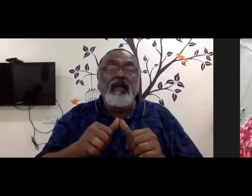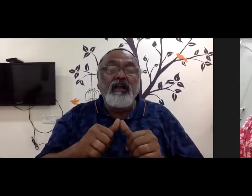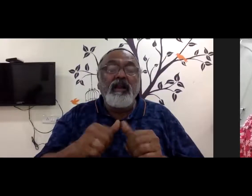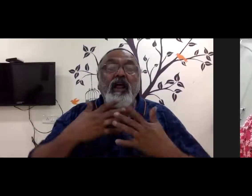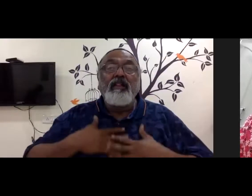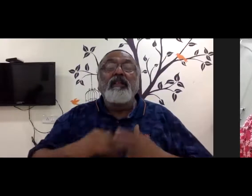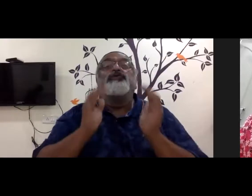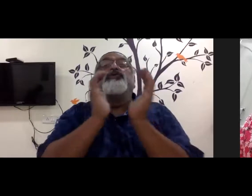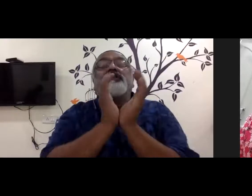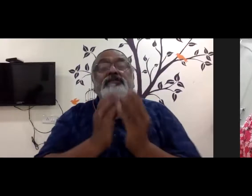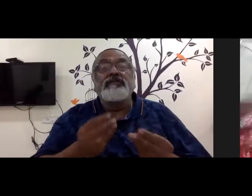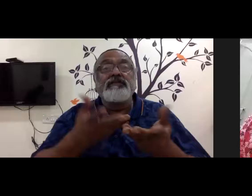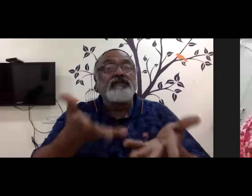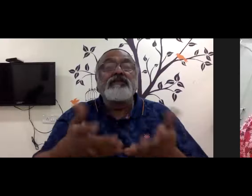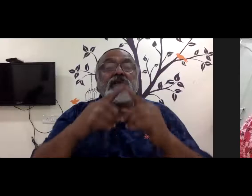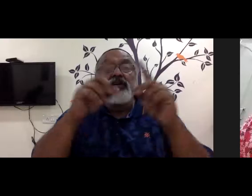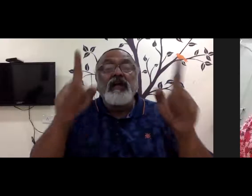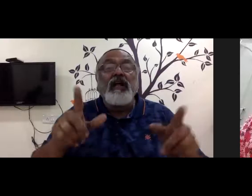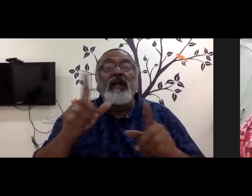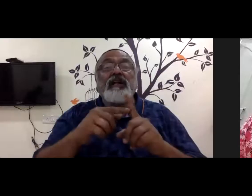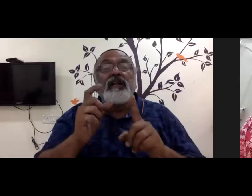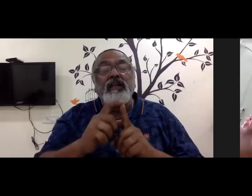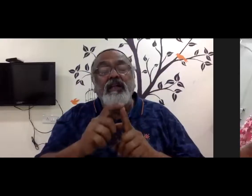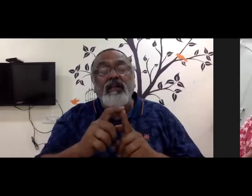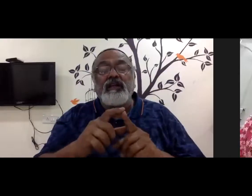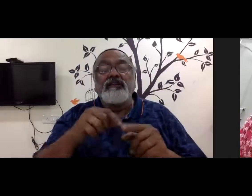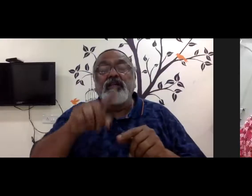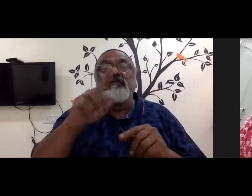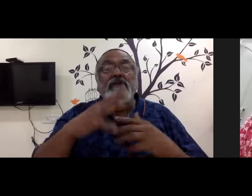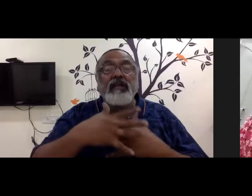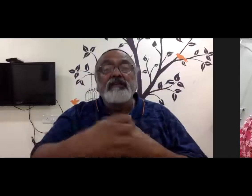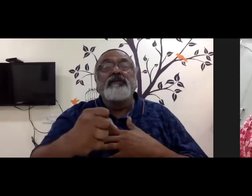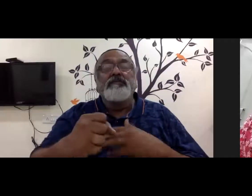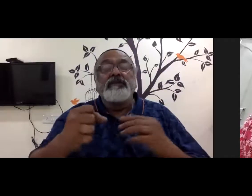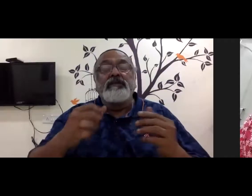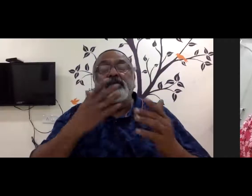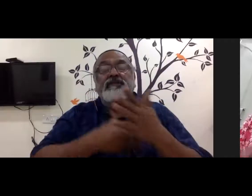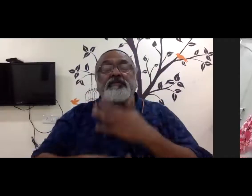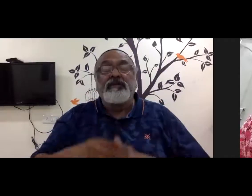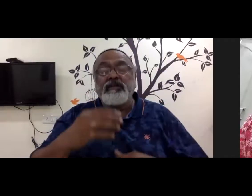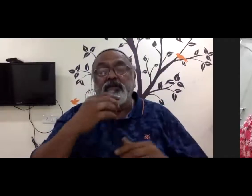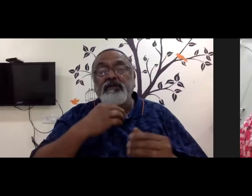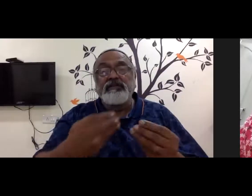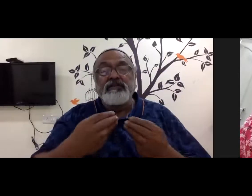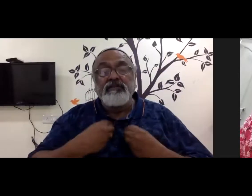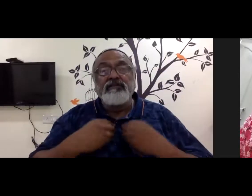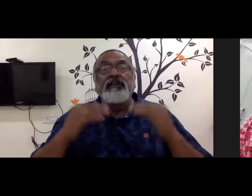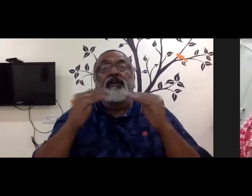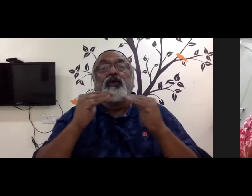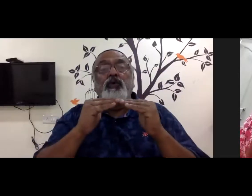providers to first educate them and make them accept disability and provide equal